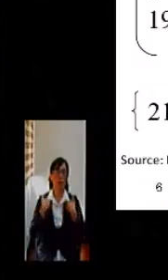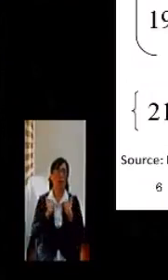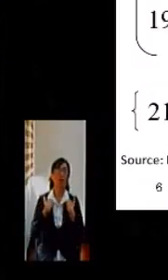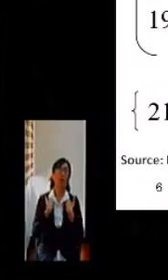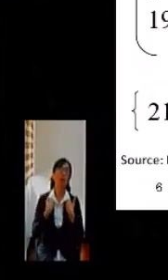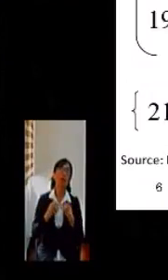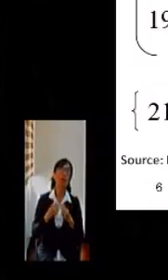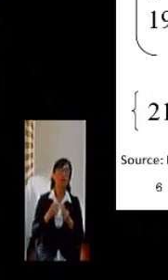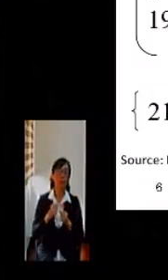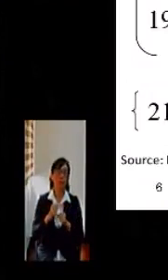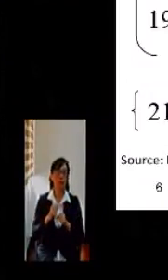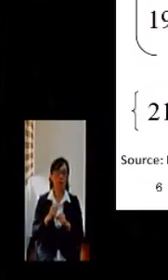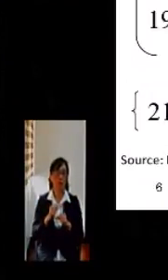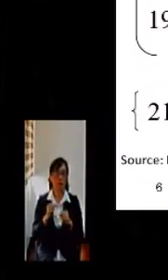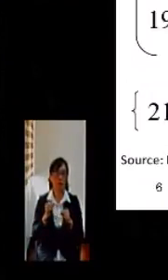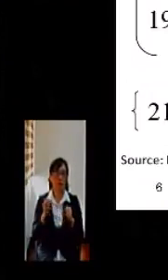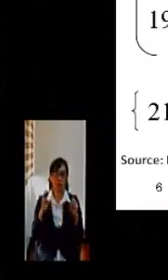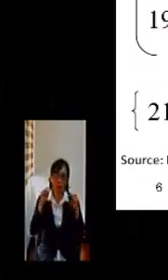It's quite staggering.